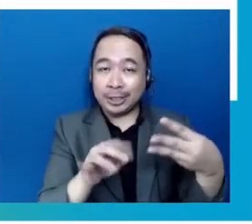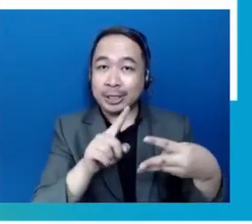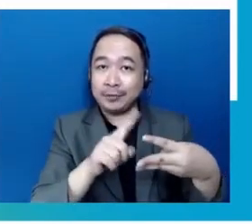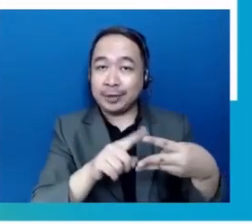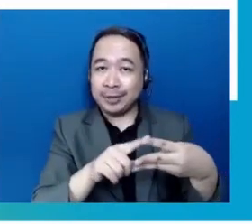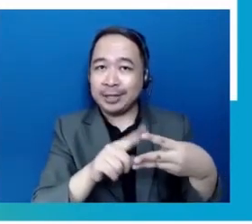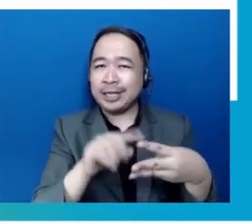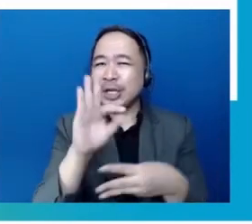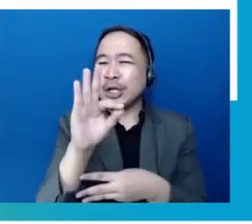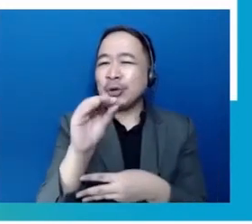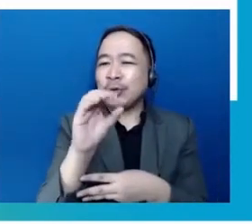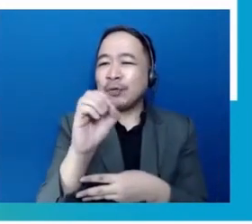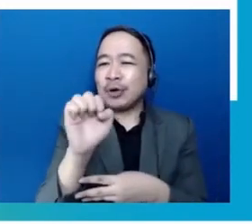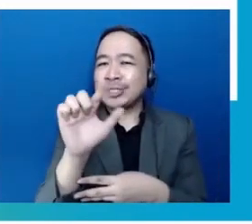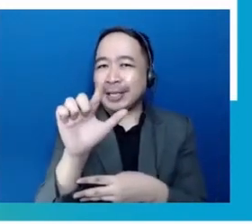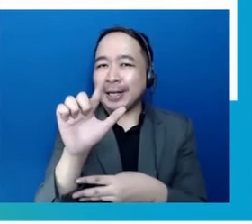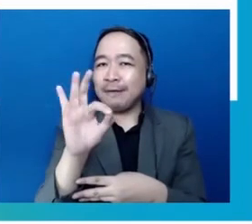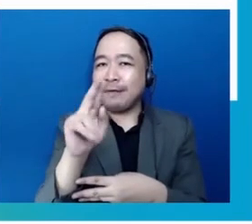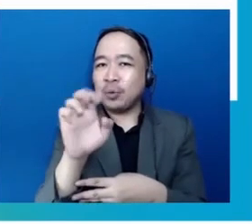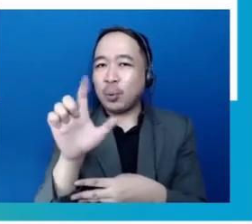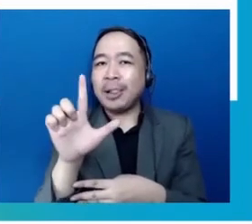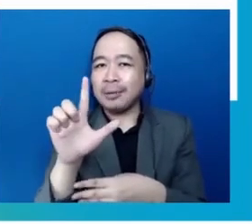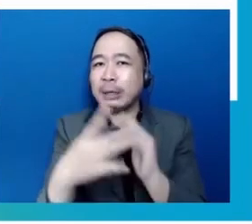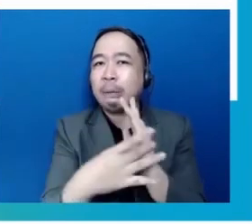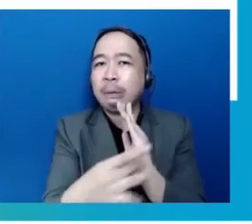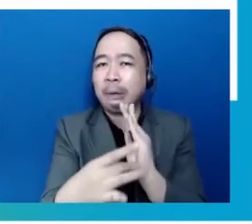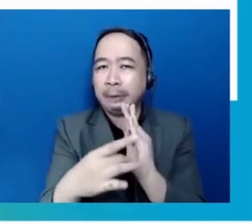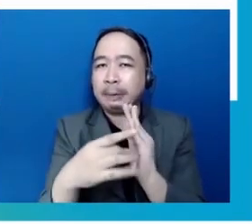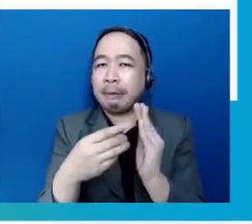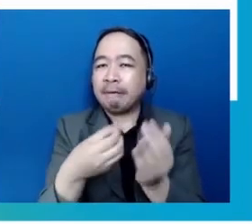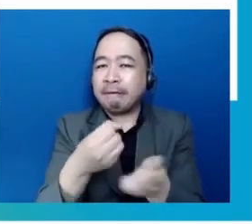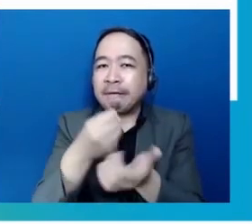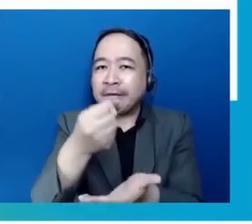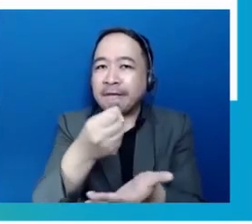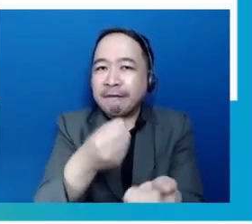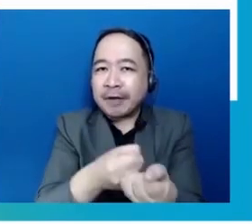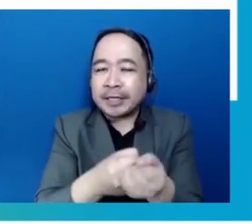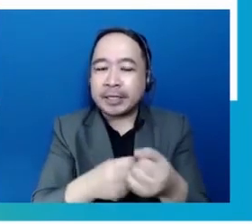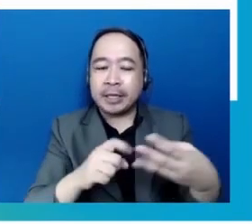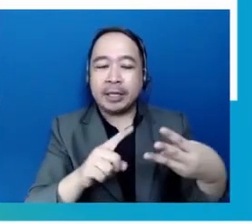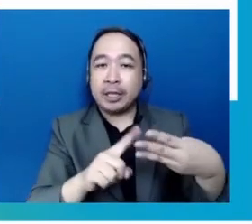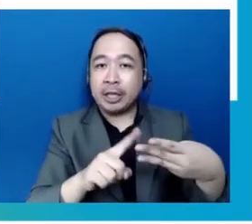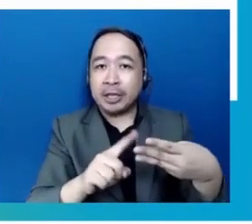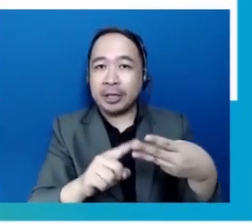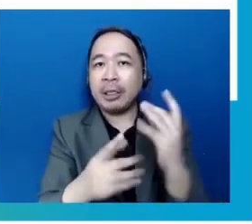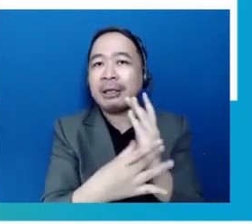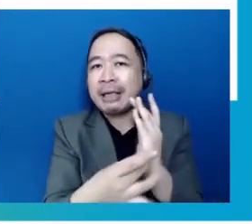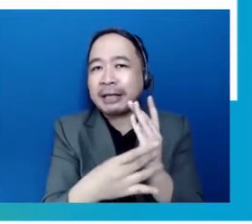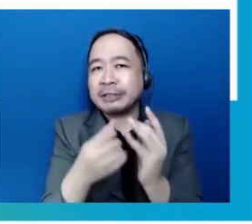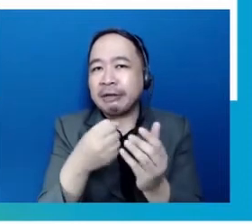fuel financing in general. Second question is concerning gas financing. And third question